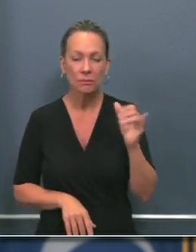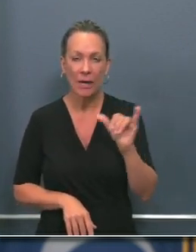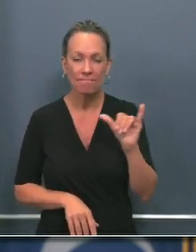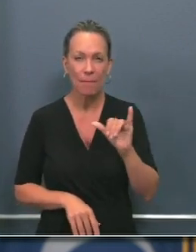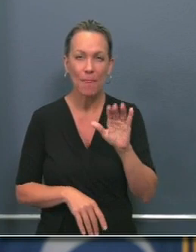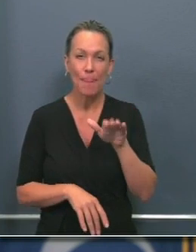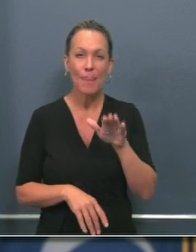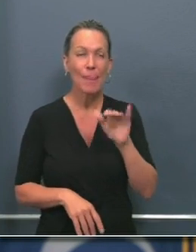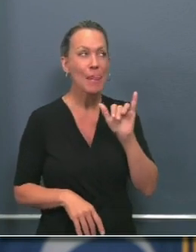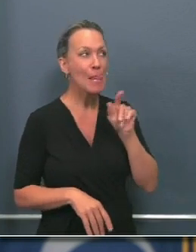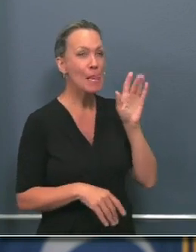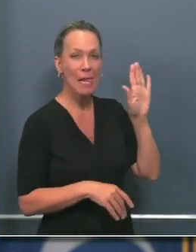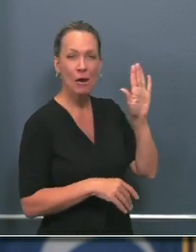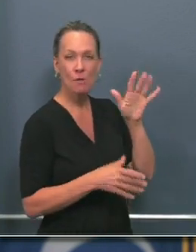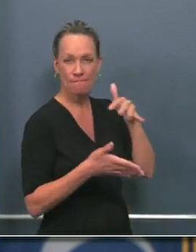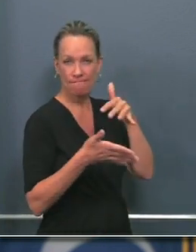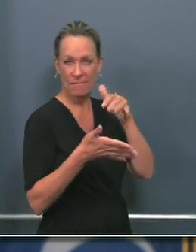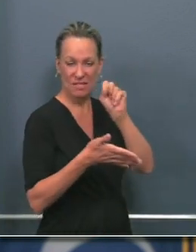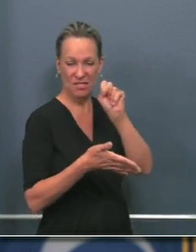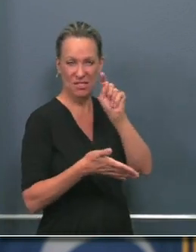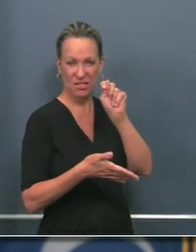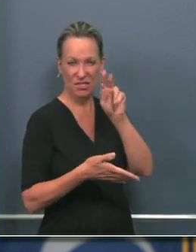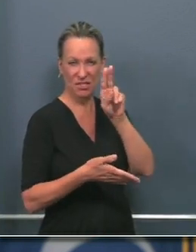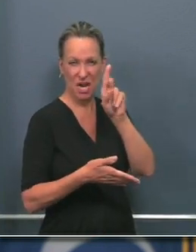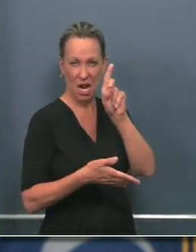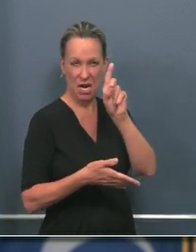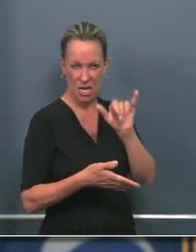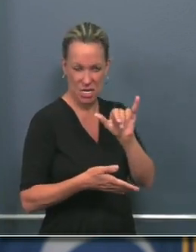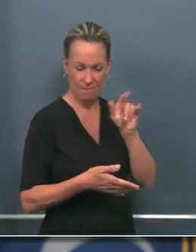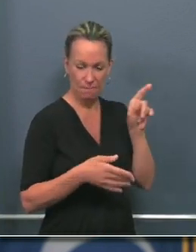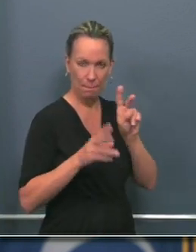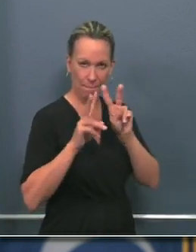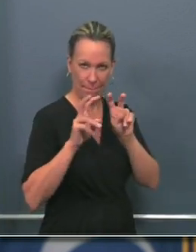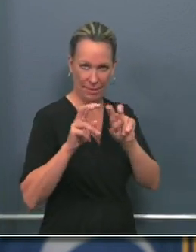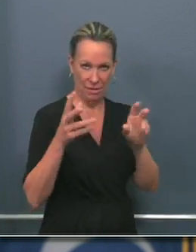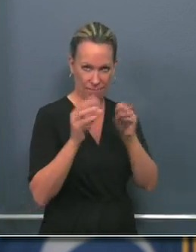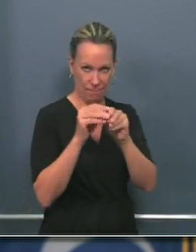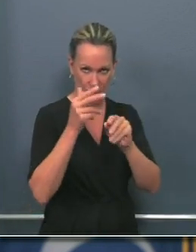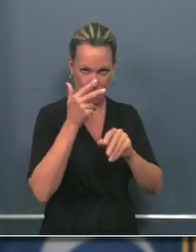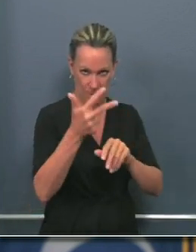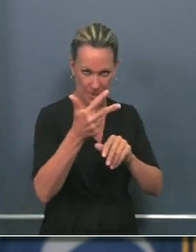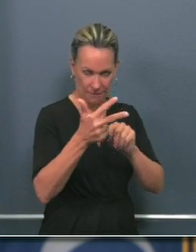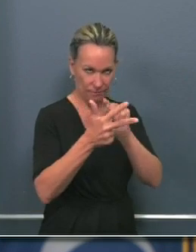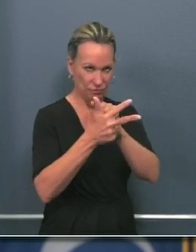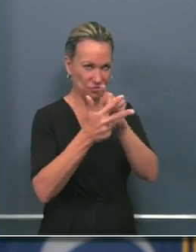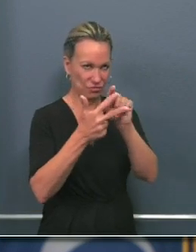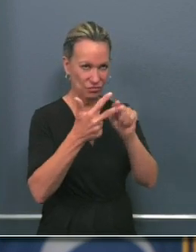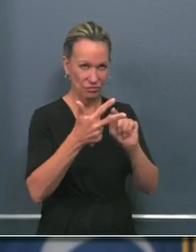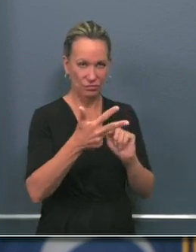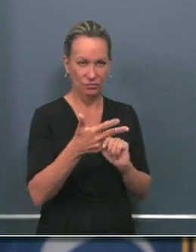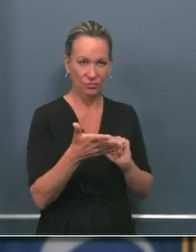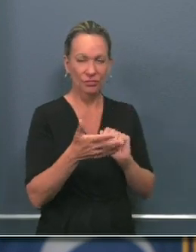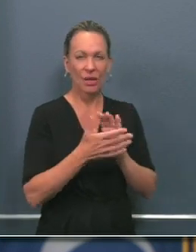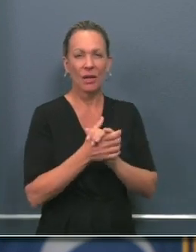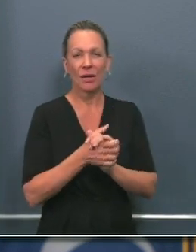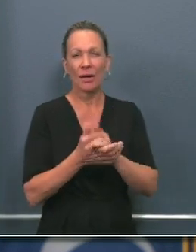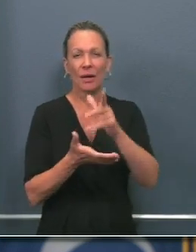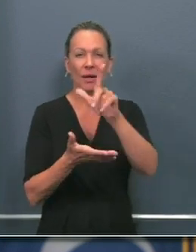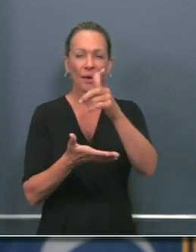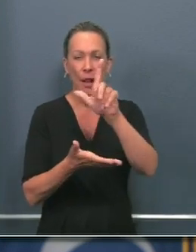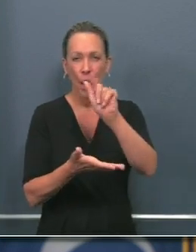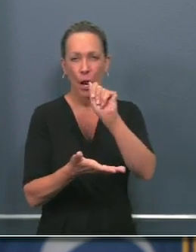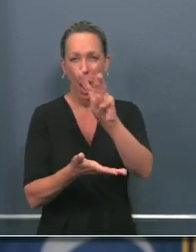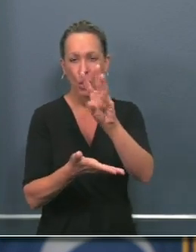magnitude of those analyses. The Loyola Law School analysis run by Justin Levitt looked